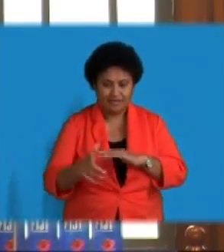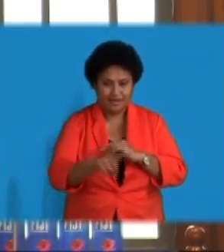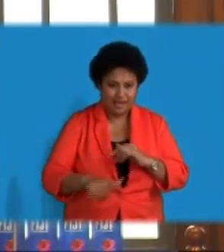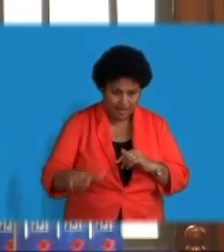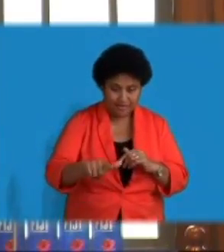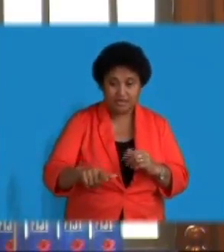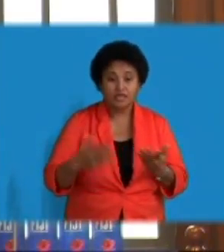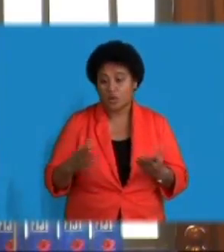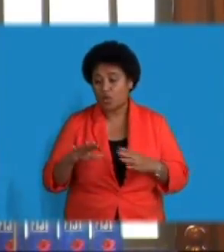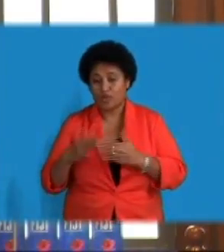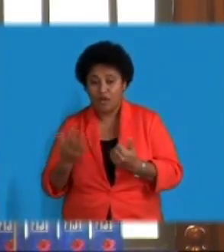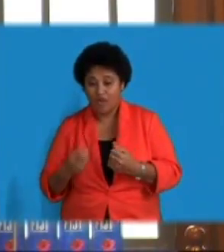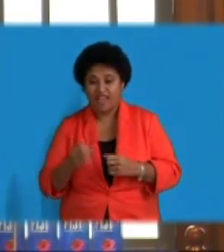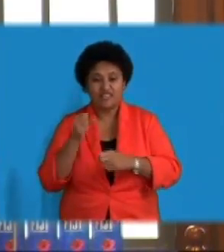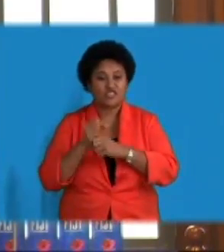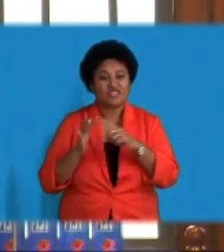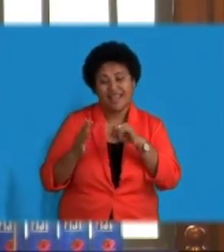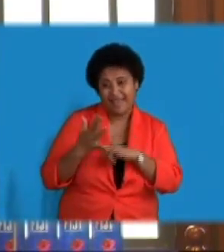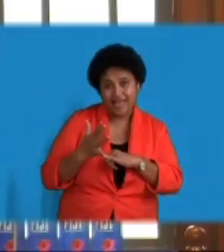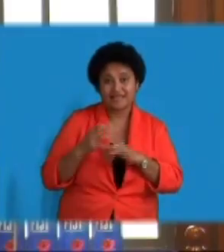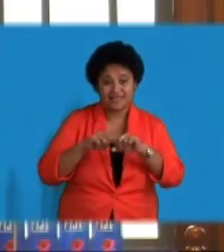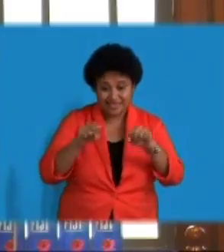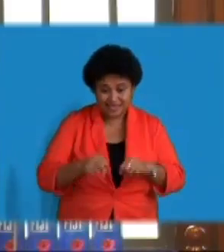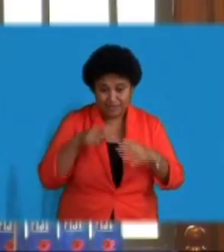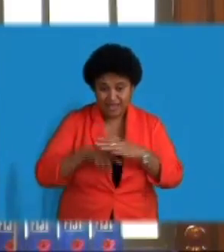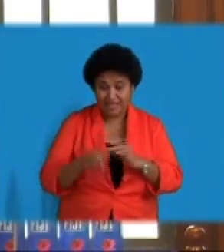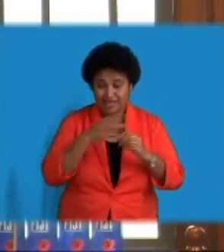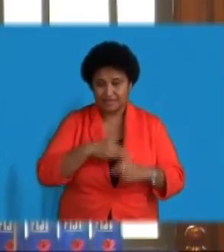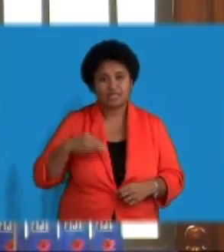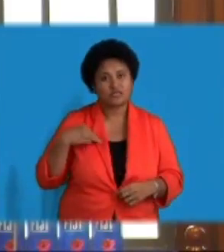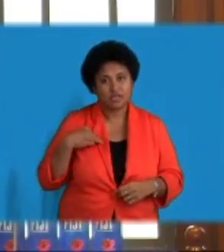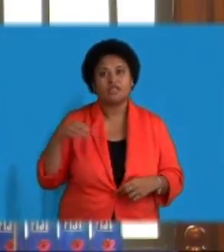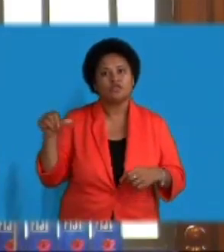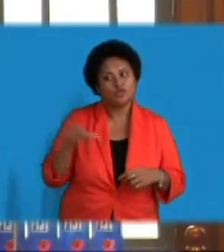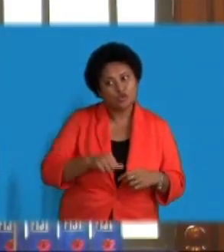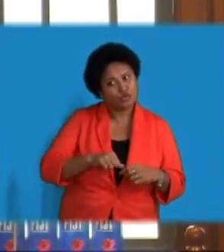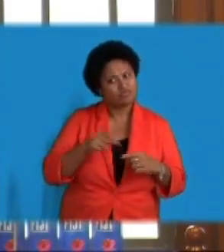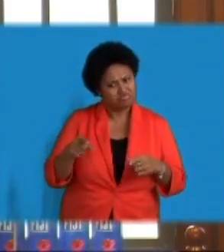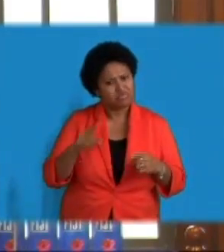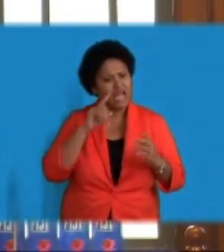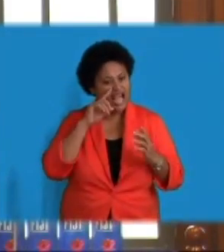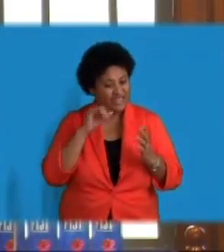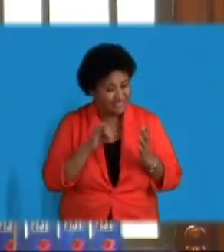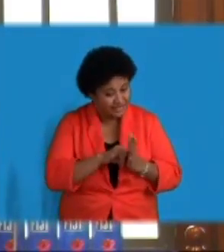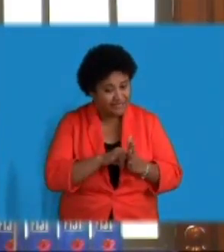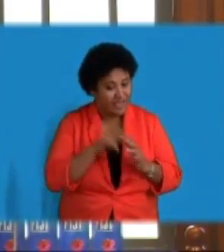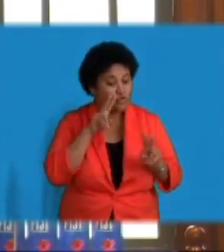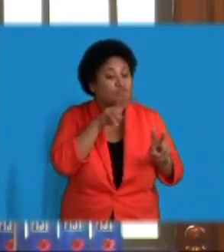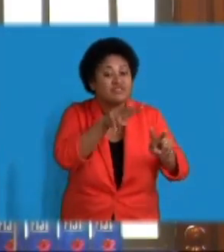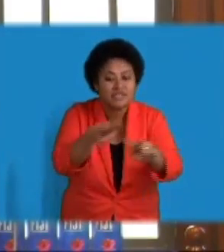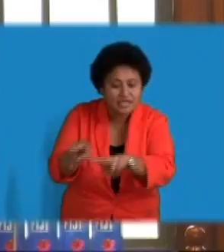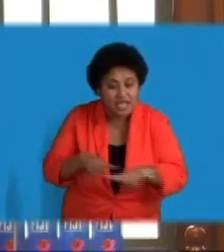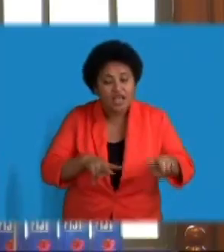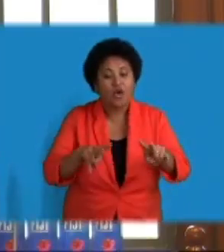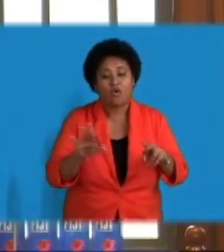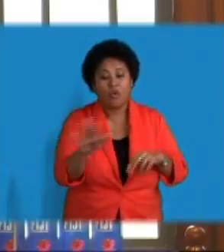that within the ministry, it should be able to identify all the state lands and those that